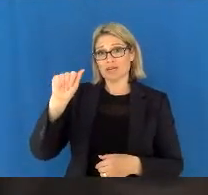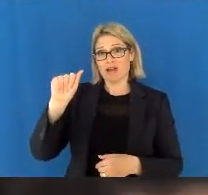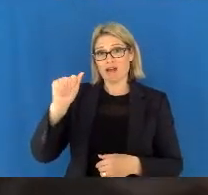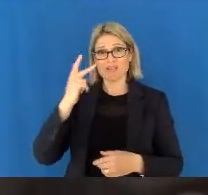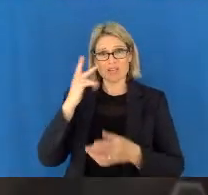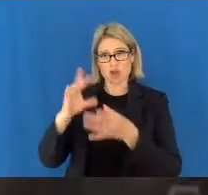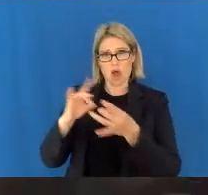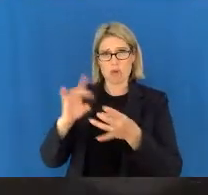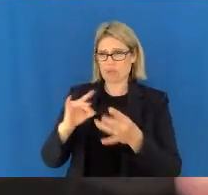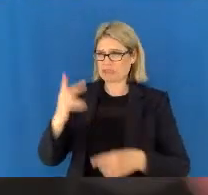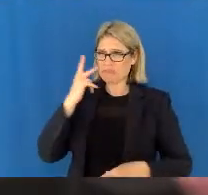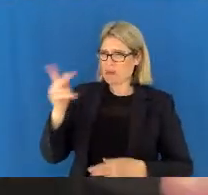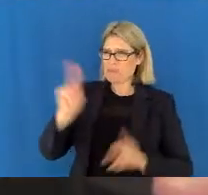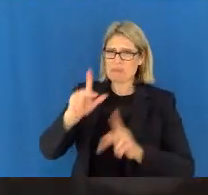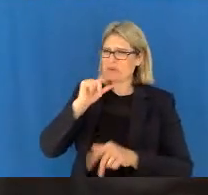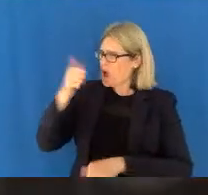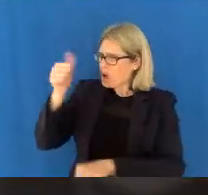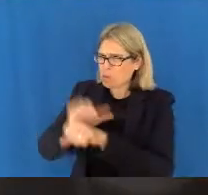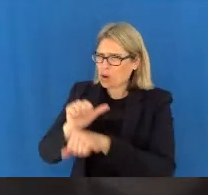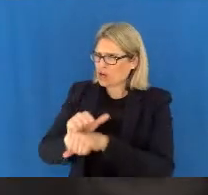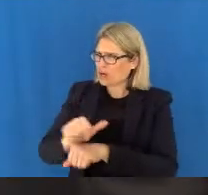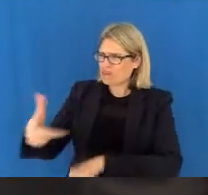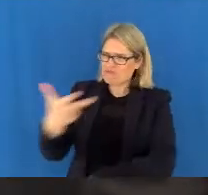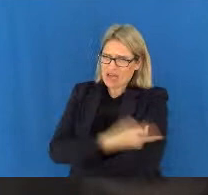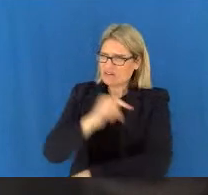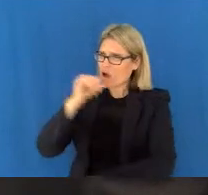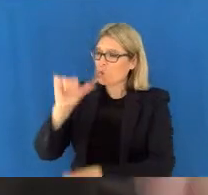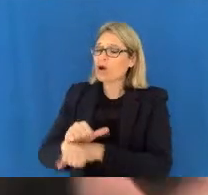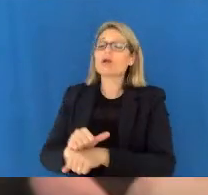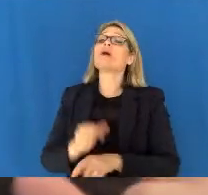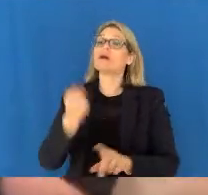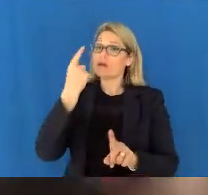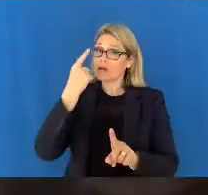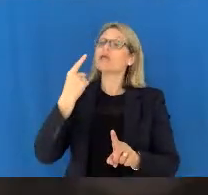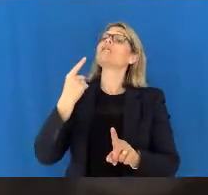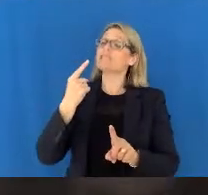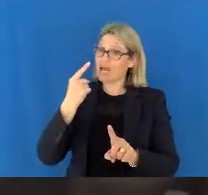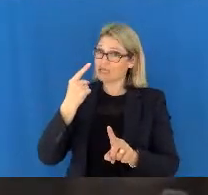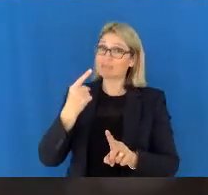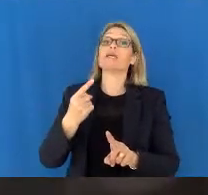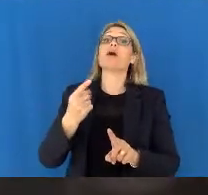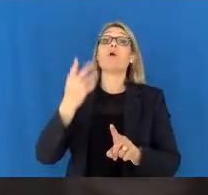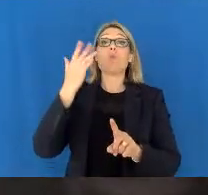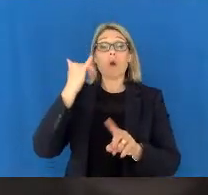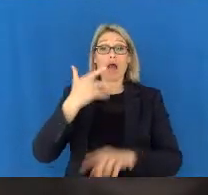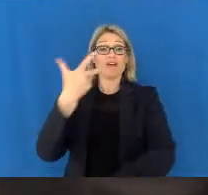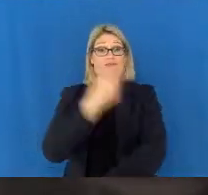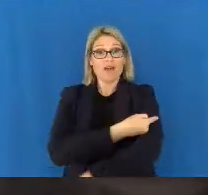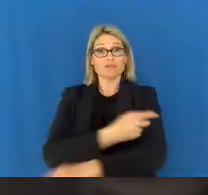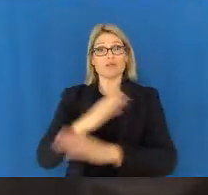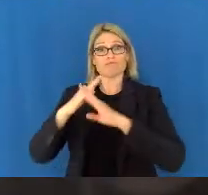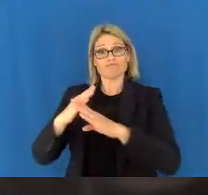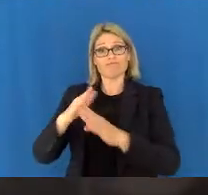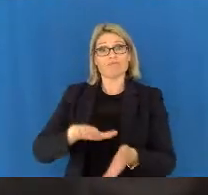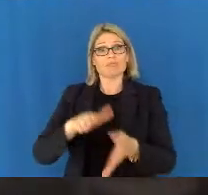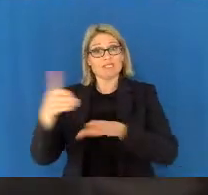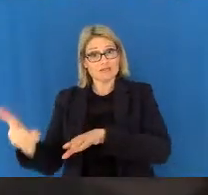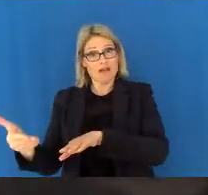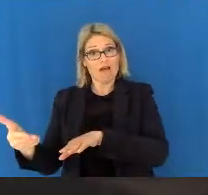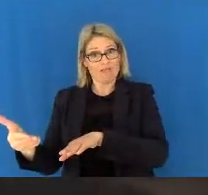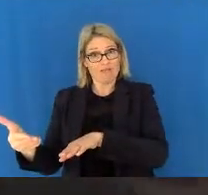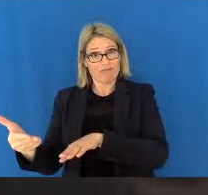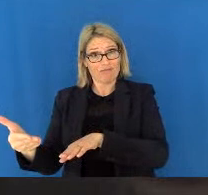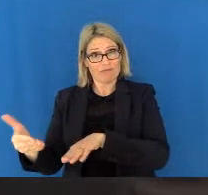doesn't work. No, that's not true. It prevents us from dying from that. That's the first thing. Second thing that I